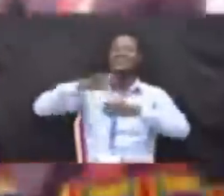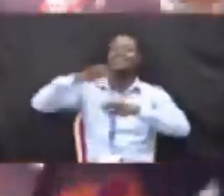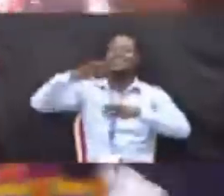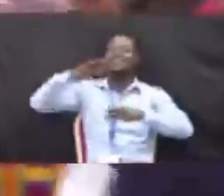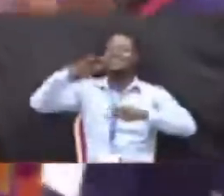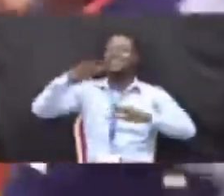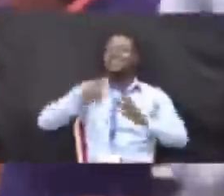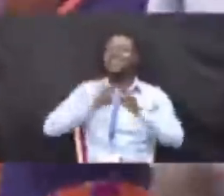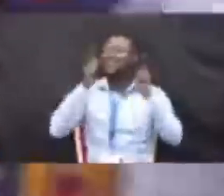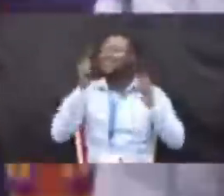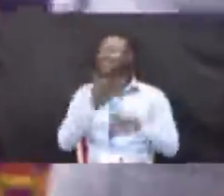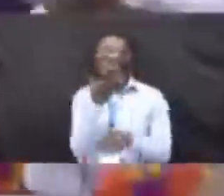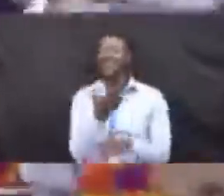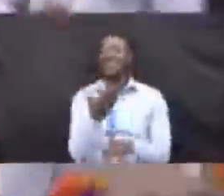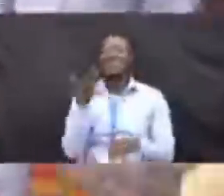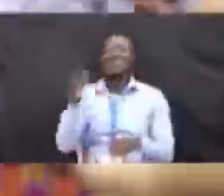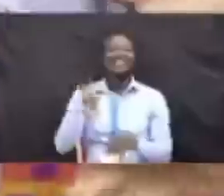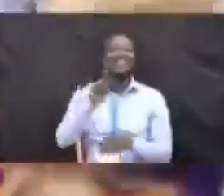the